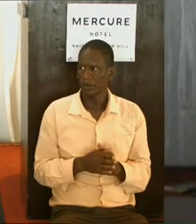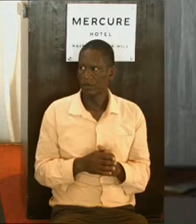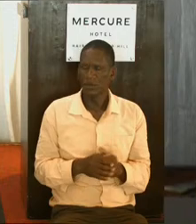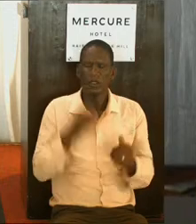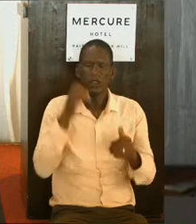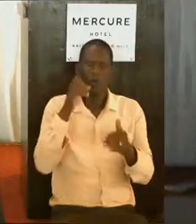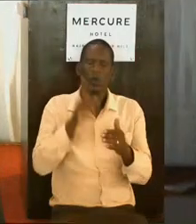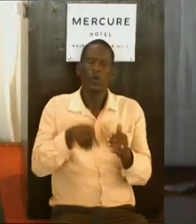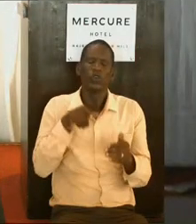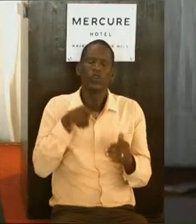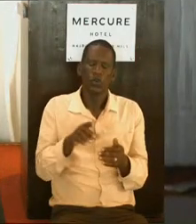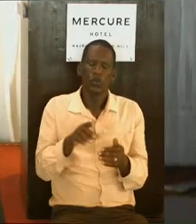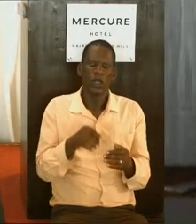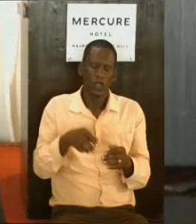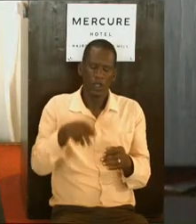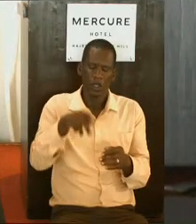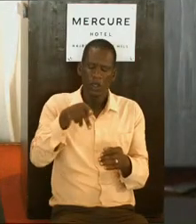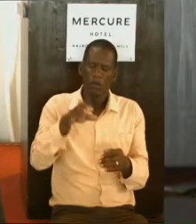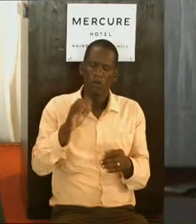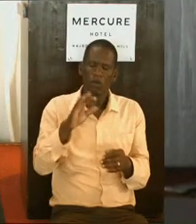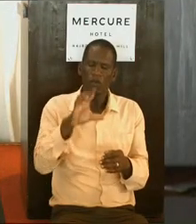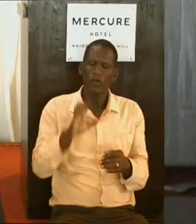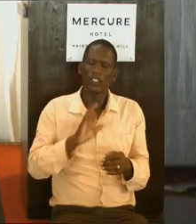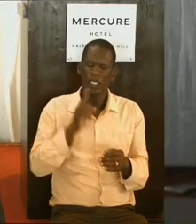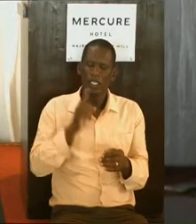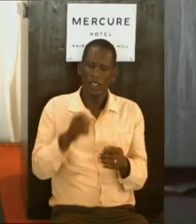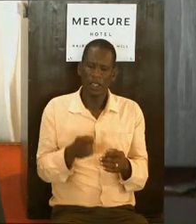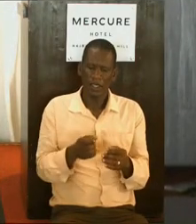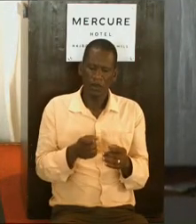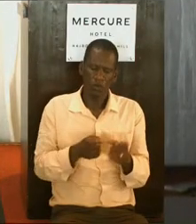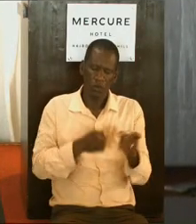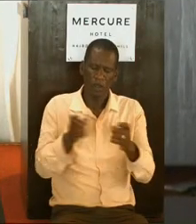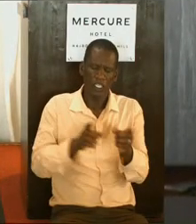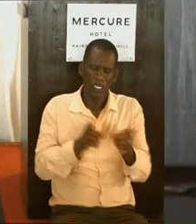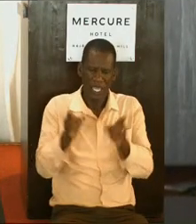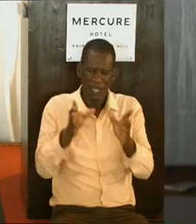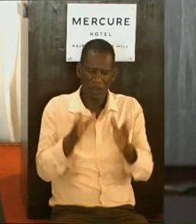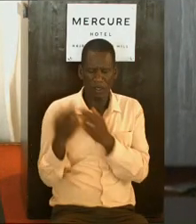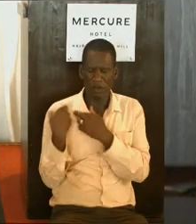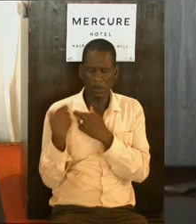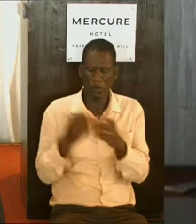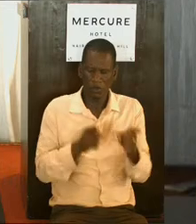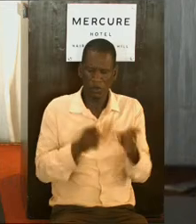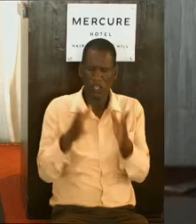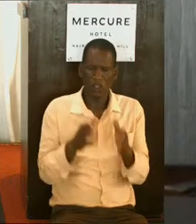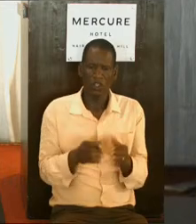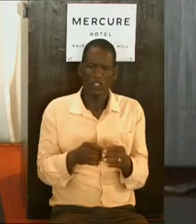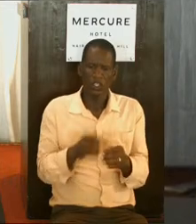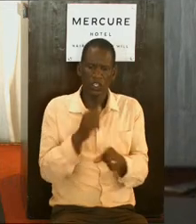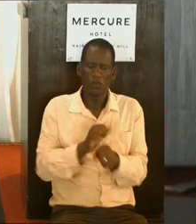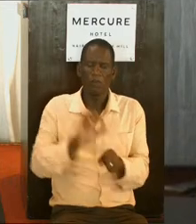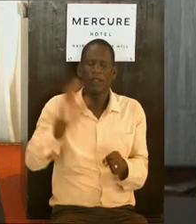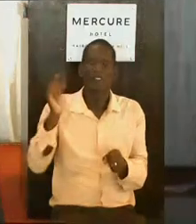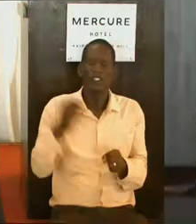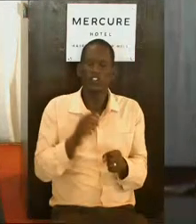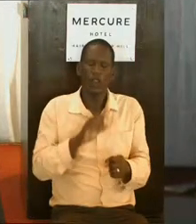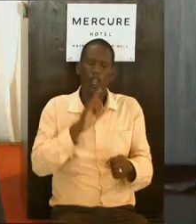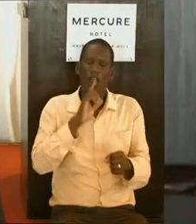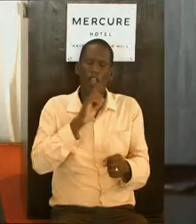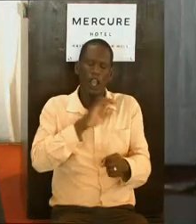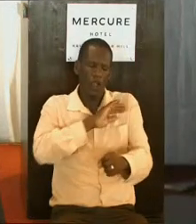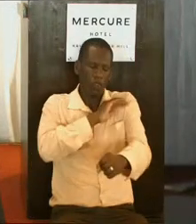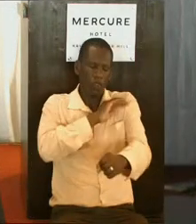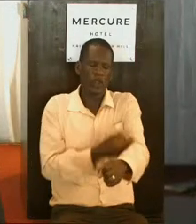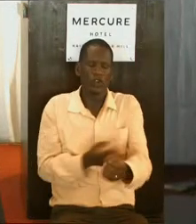what your profile father says is that the Mandate of the direct directorate augments the exercise on presidential Authority and functions